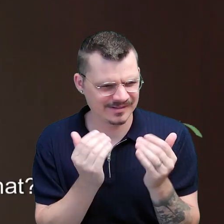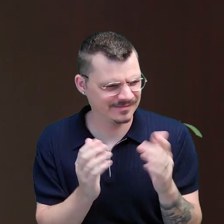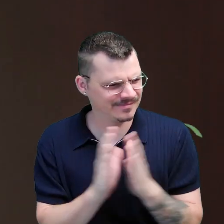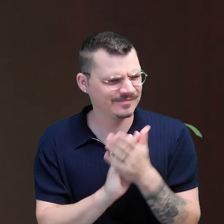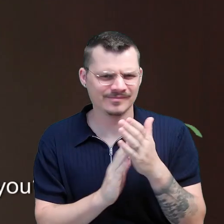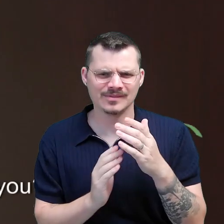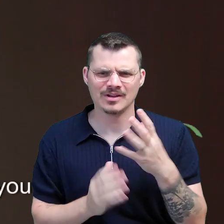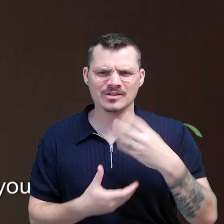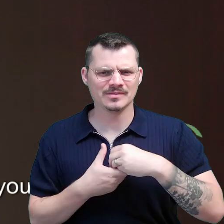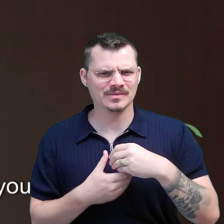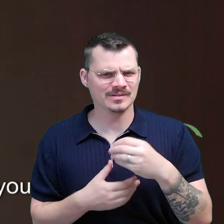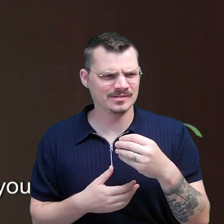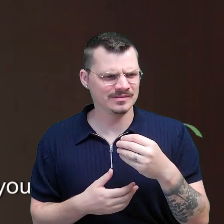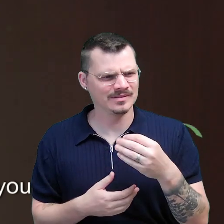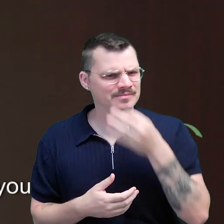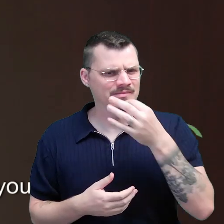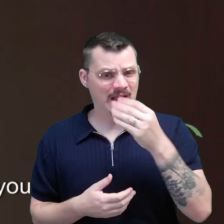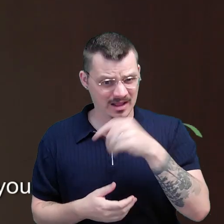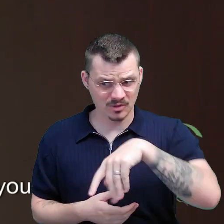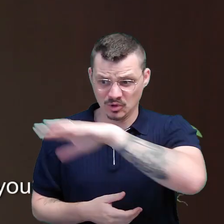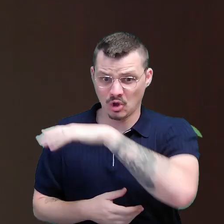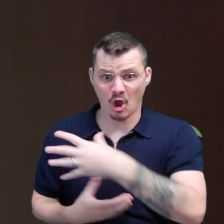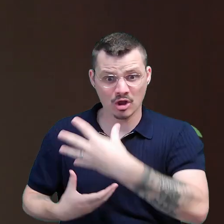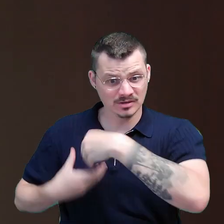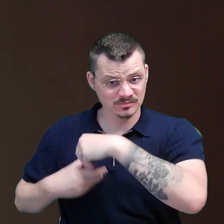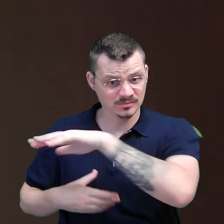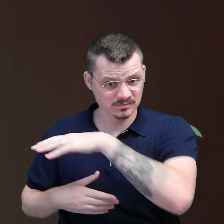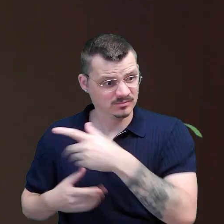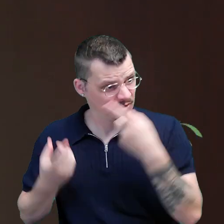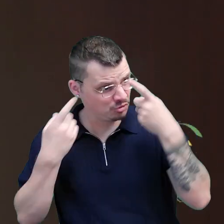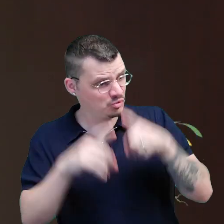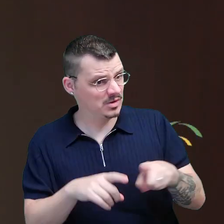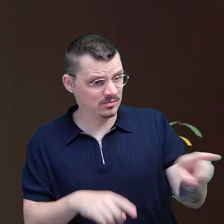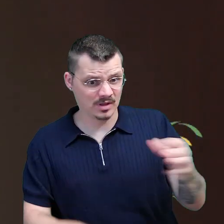doing that? And do any people with autism agree with you?